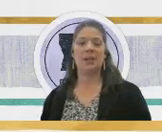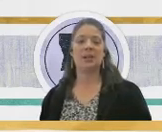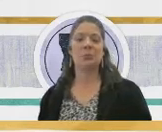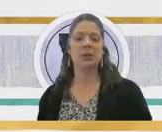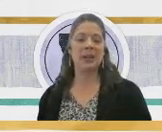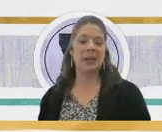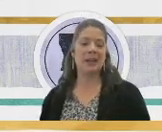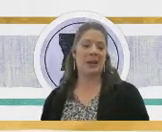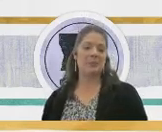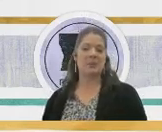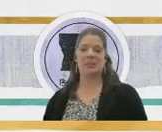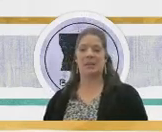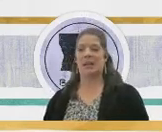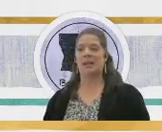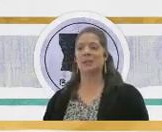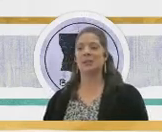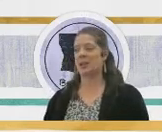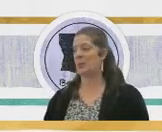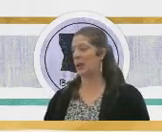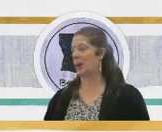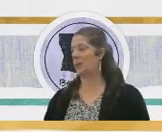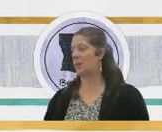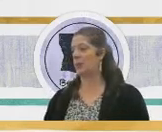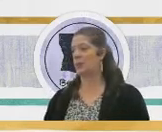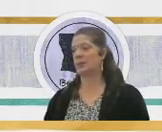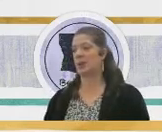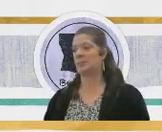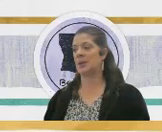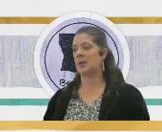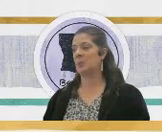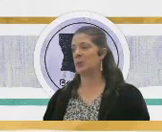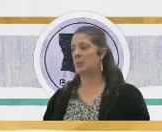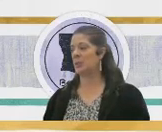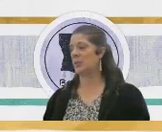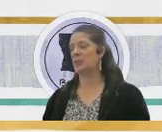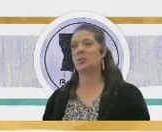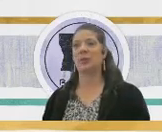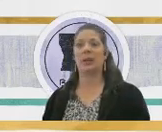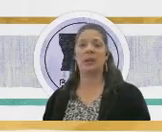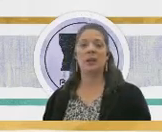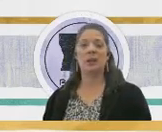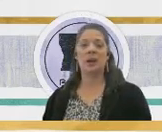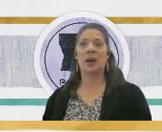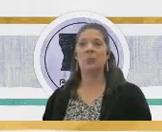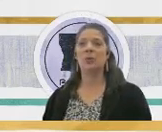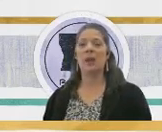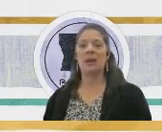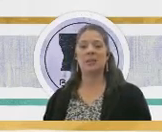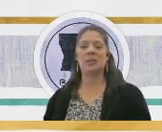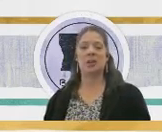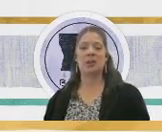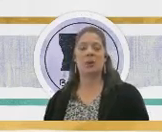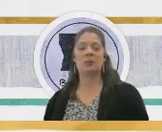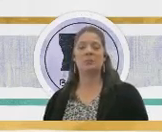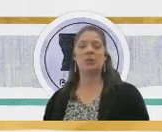All right, good morning and happy Monday. Looks like we have folks pretty much finished joining. We'll go ahead